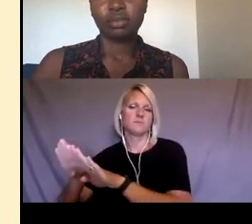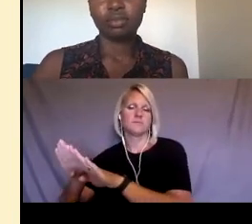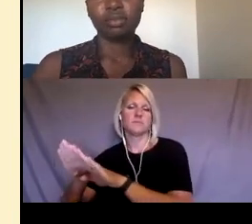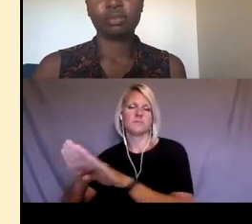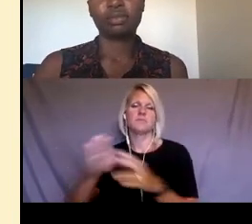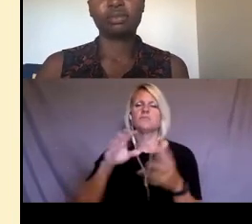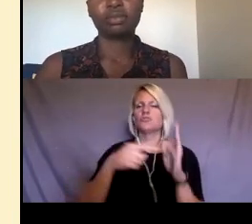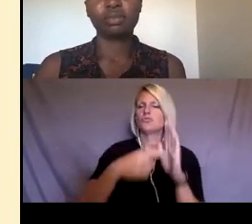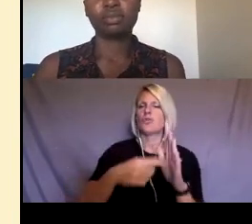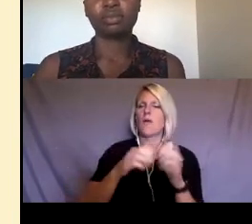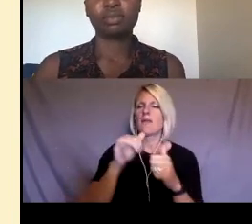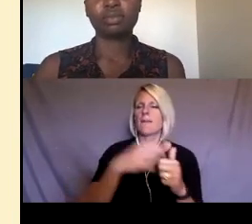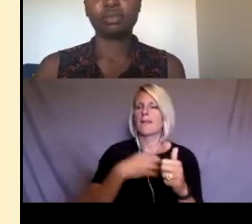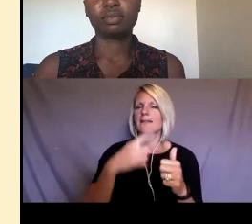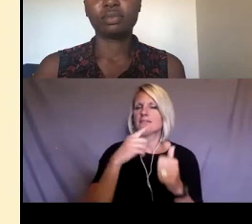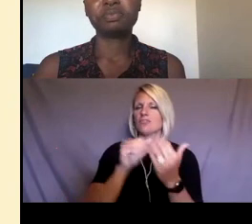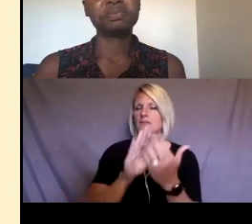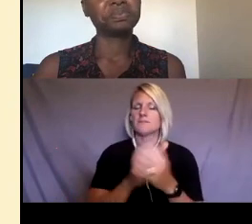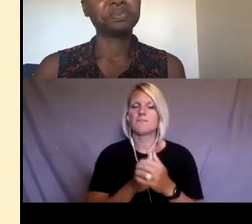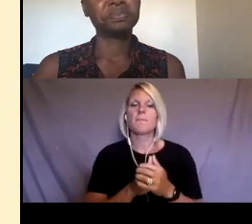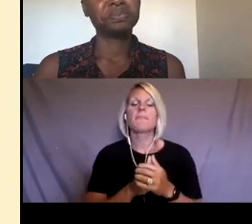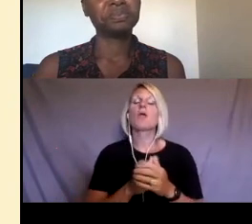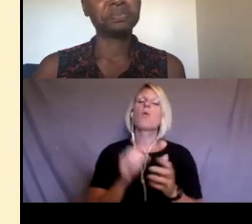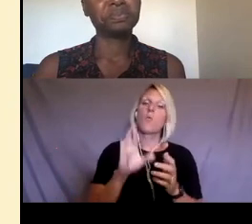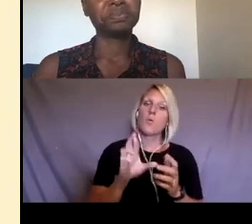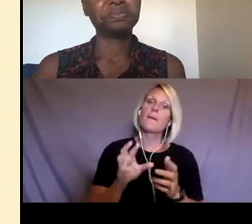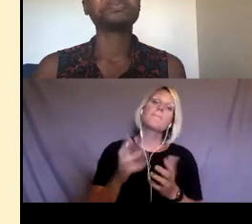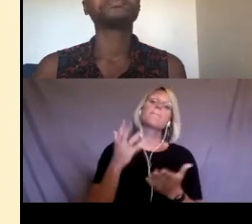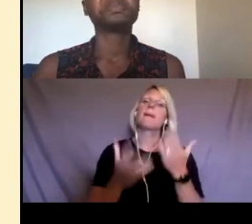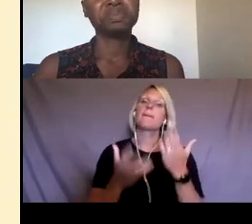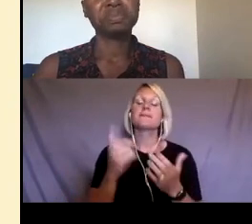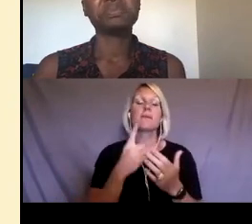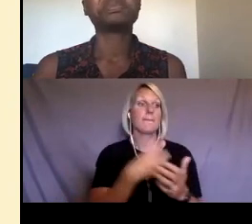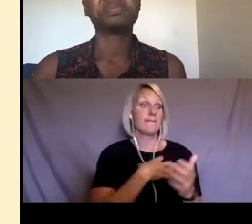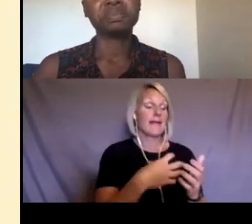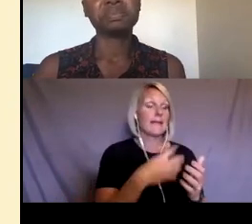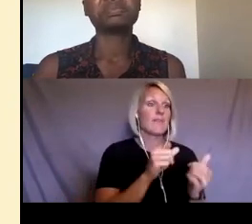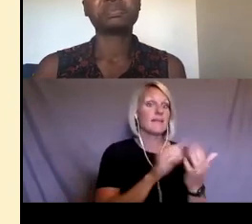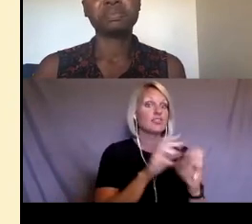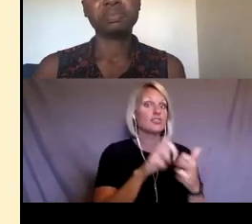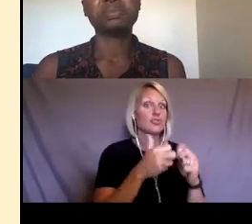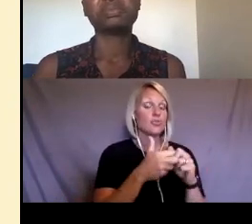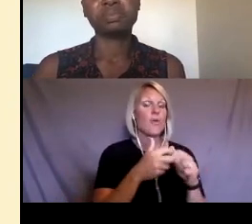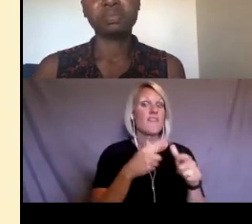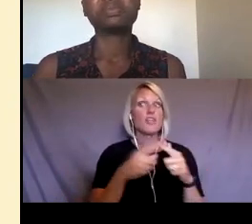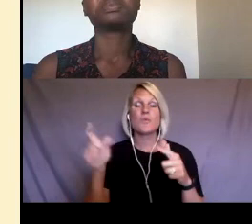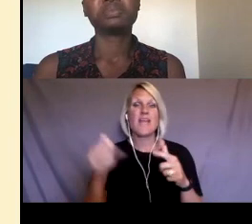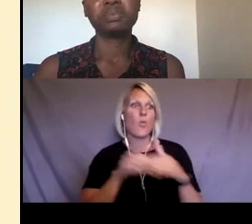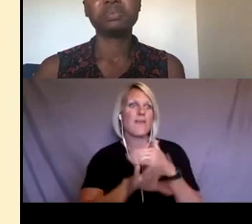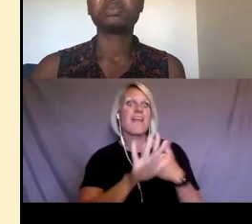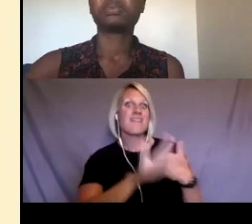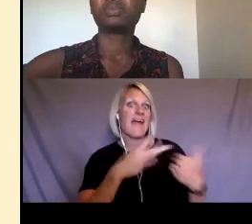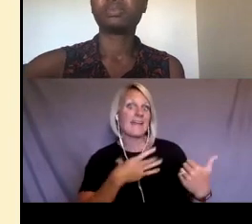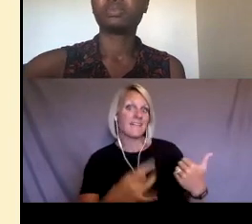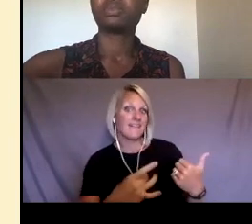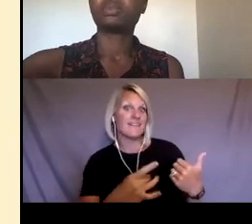see other complaints in that area, because maybe someone's already complained about that issue, and then you can actually kind of like that complaint to help it,